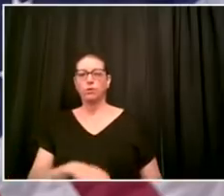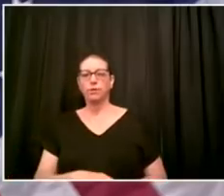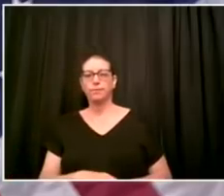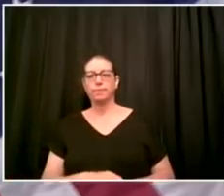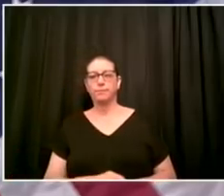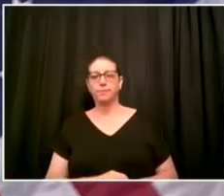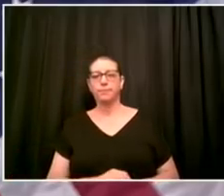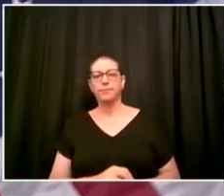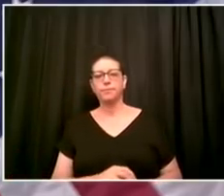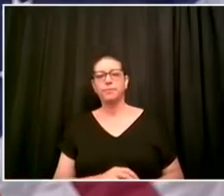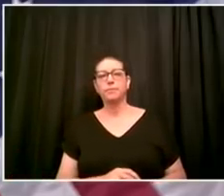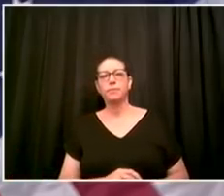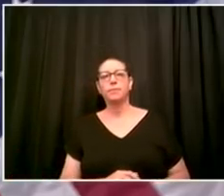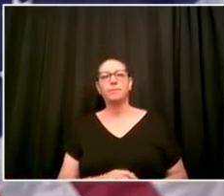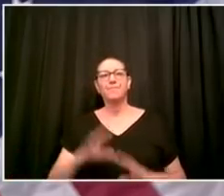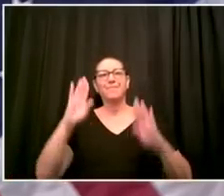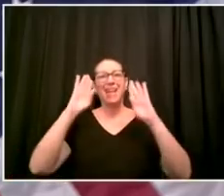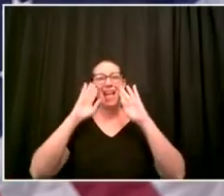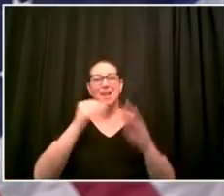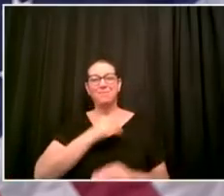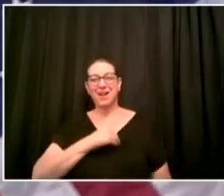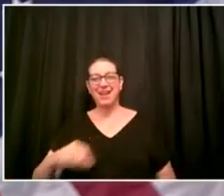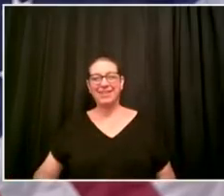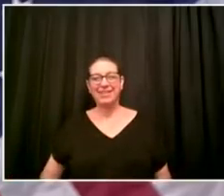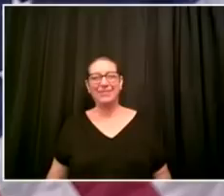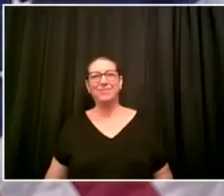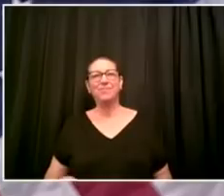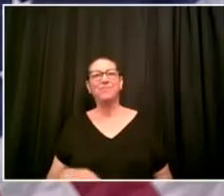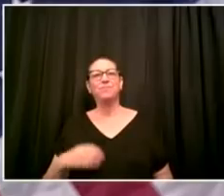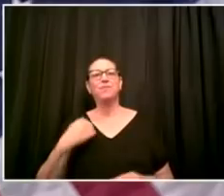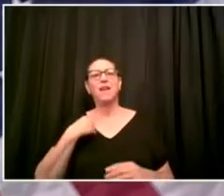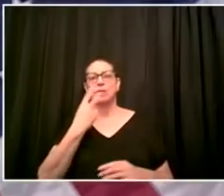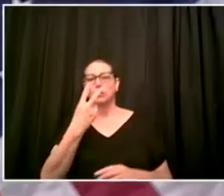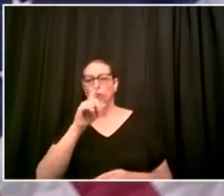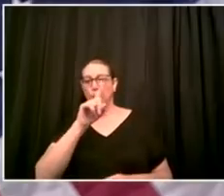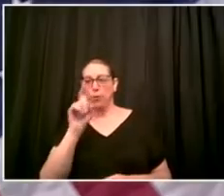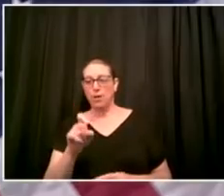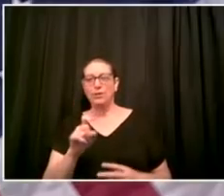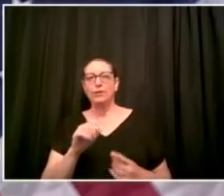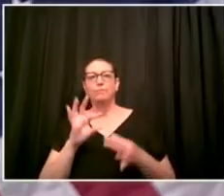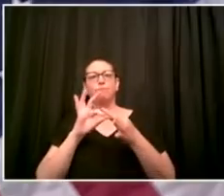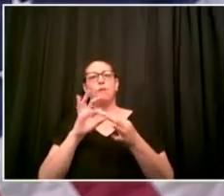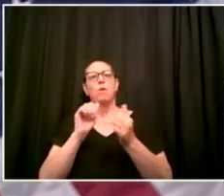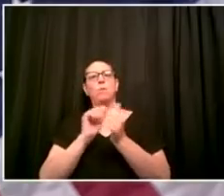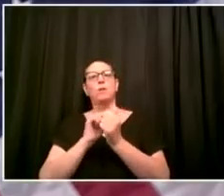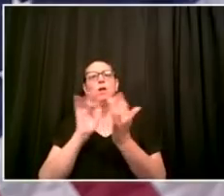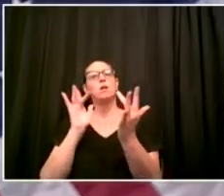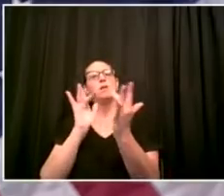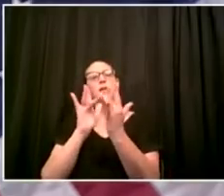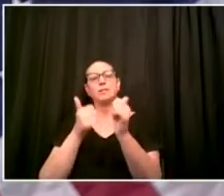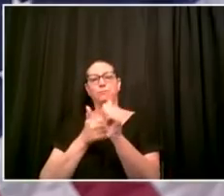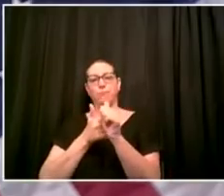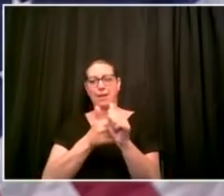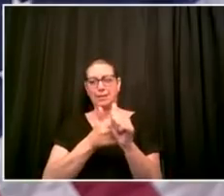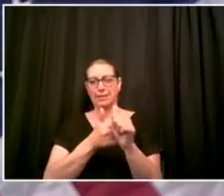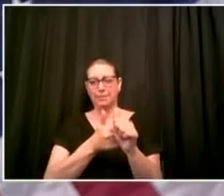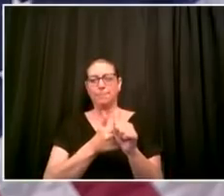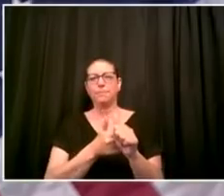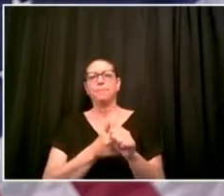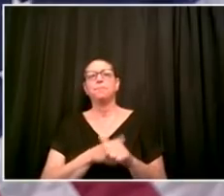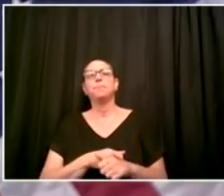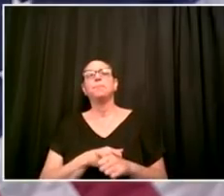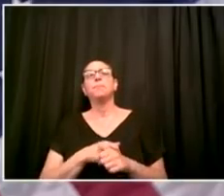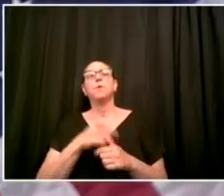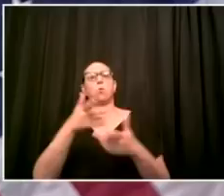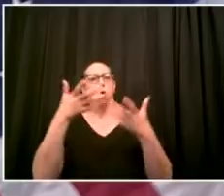Hi, Mr. Mayor. Two questions about contact tracing. You said you're going to have 1,700 people now.